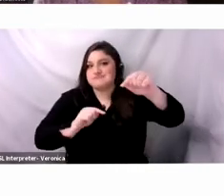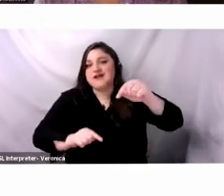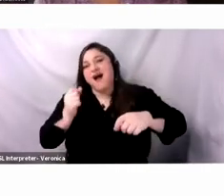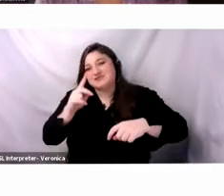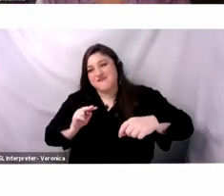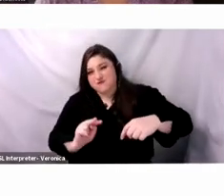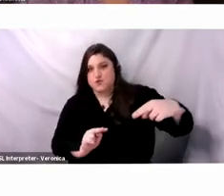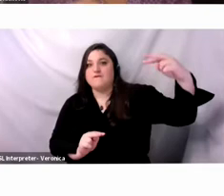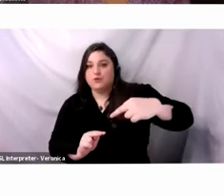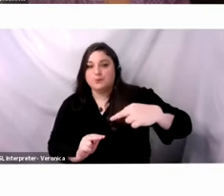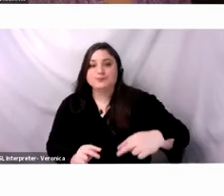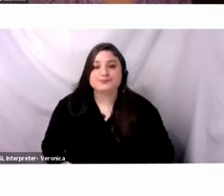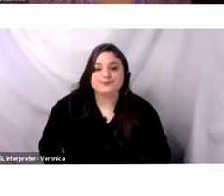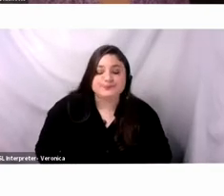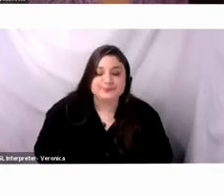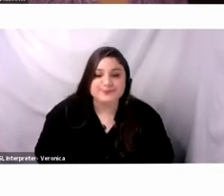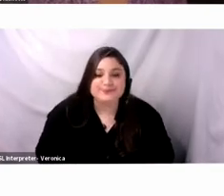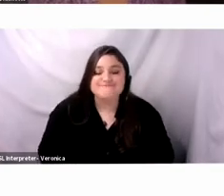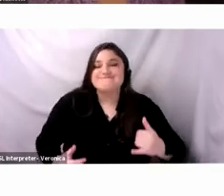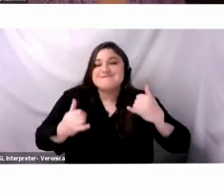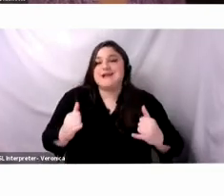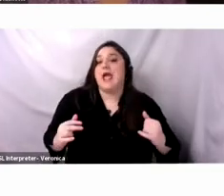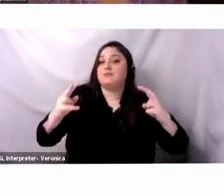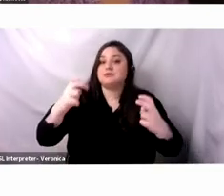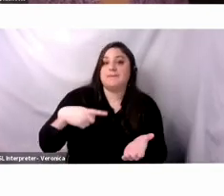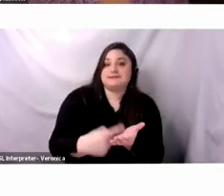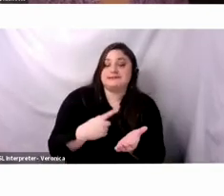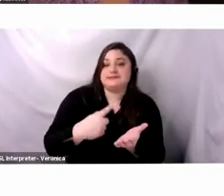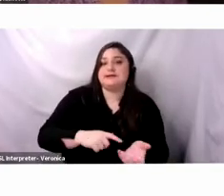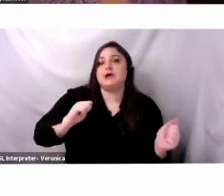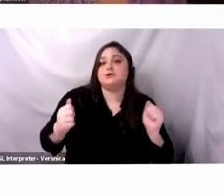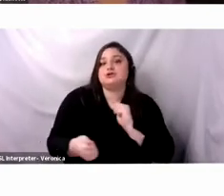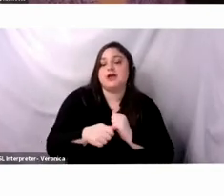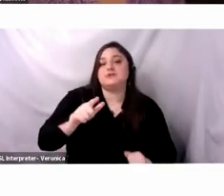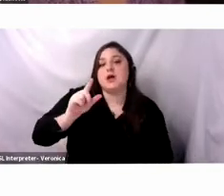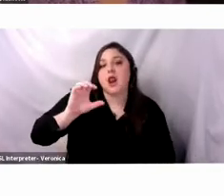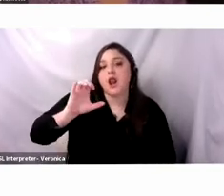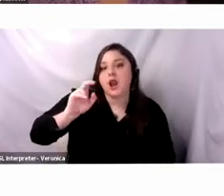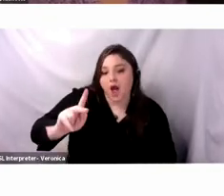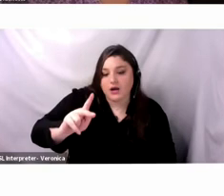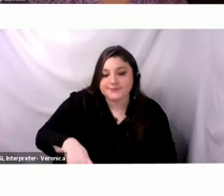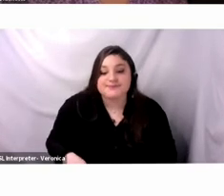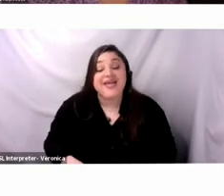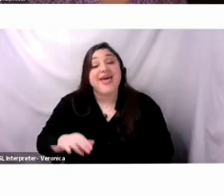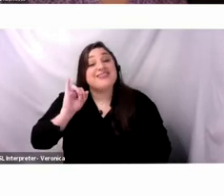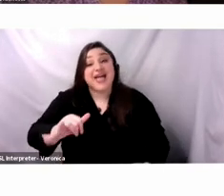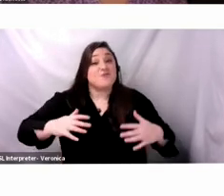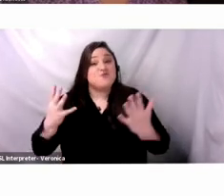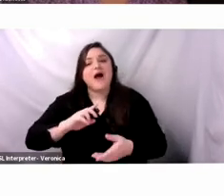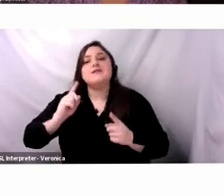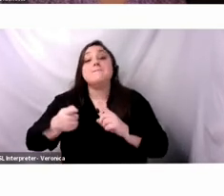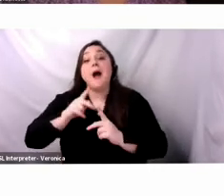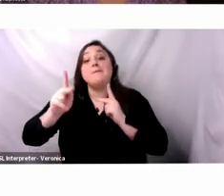Changing the locks. This title comes from the idea that those in power may give people the keys, but they can just as easily change the